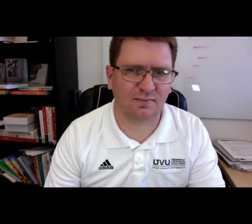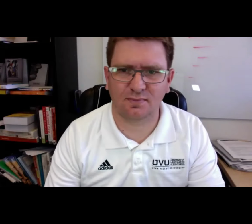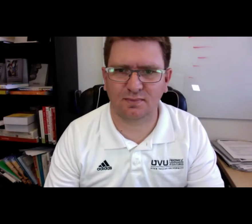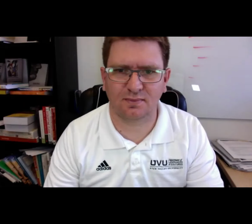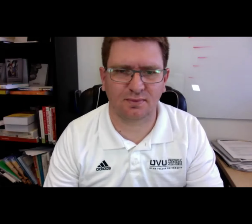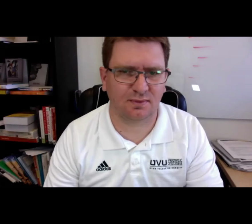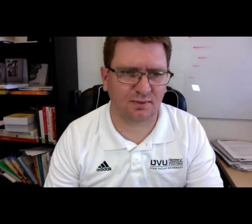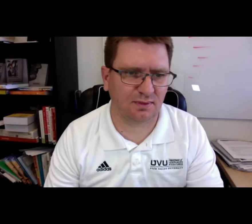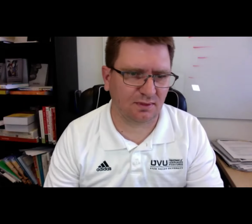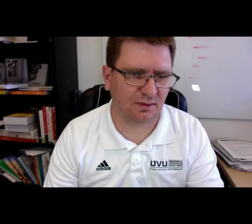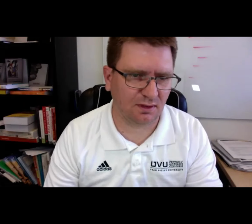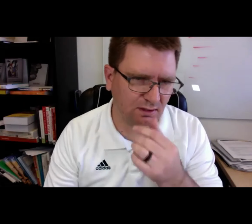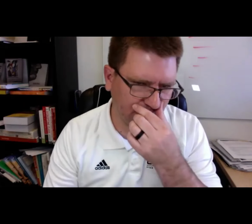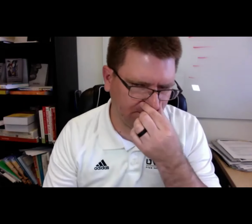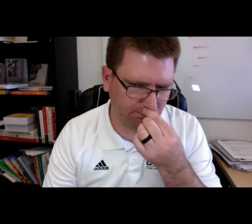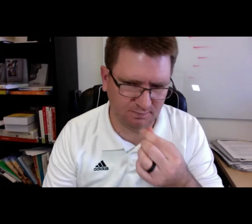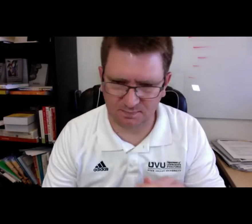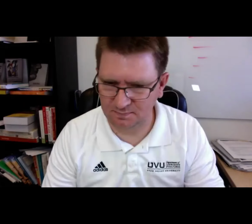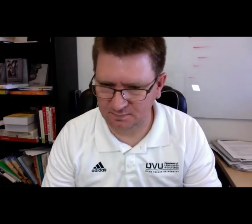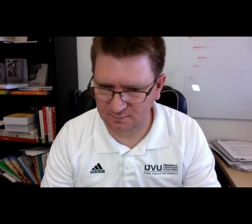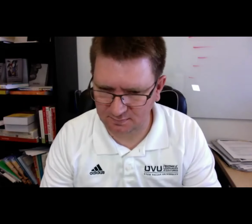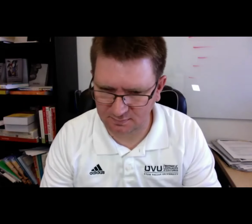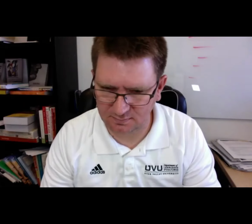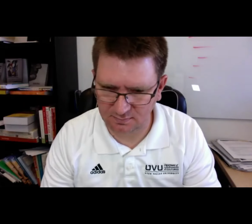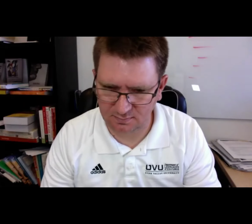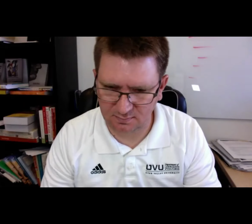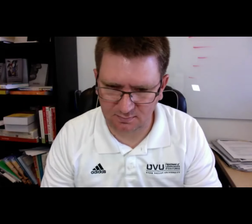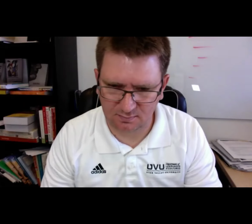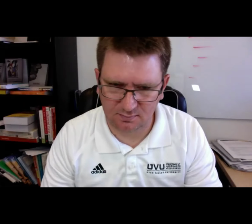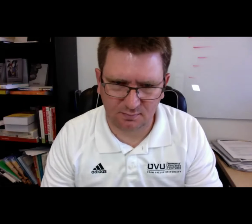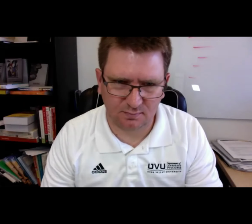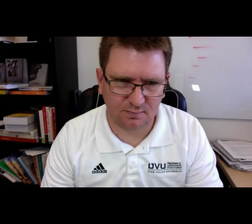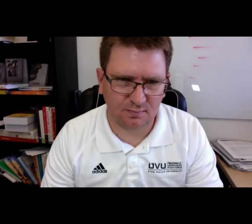Shelley, we can't hear you. Oh, sorry. There we go. Is that better?